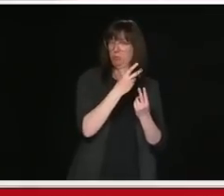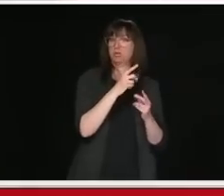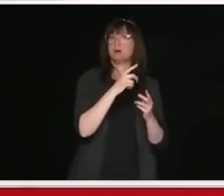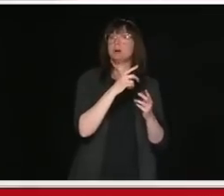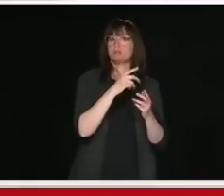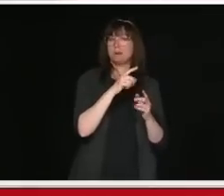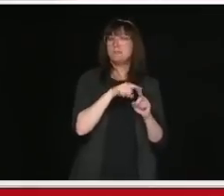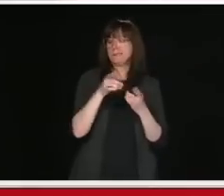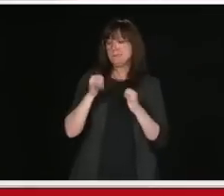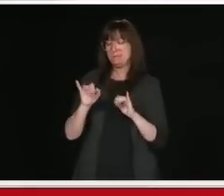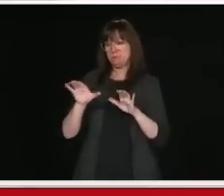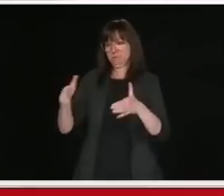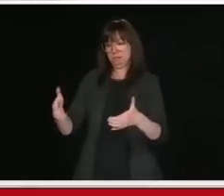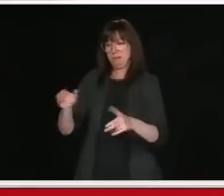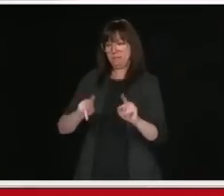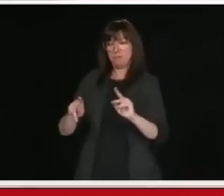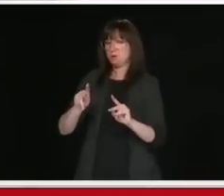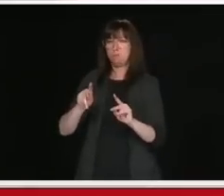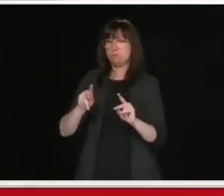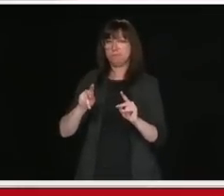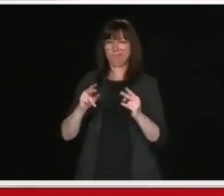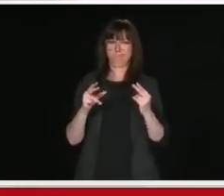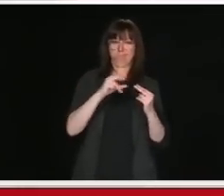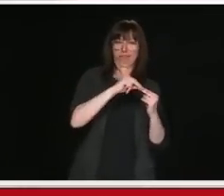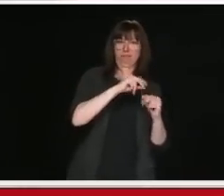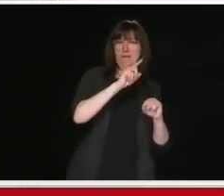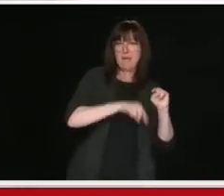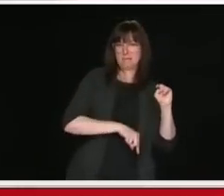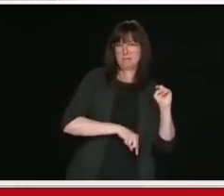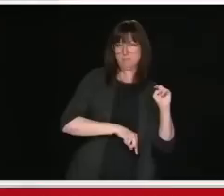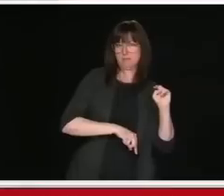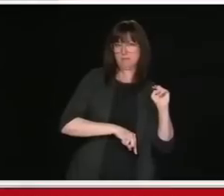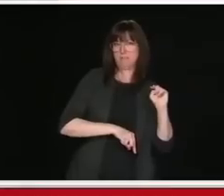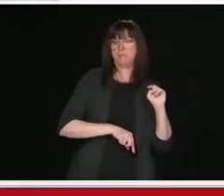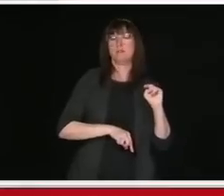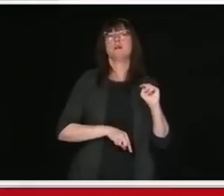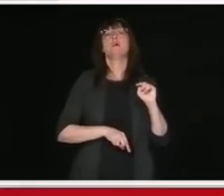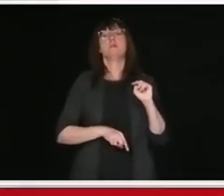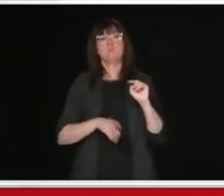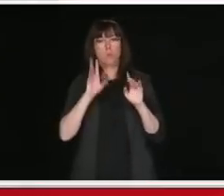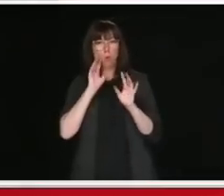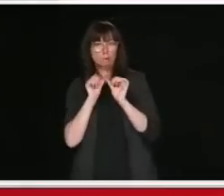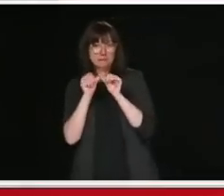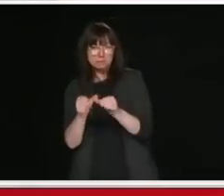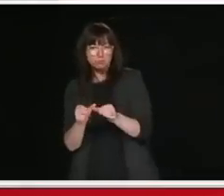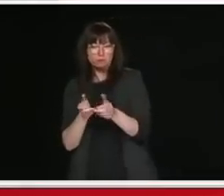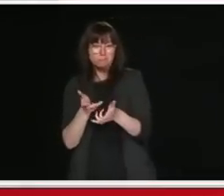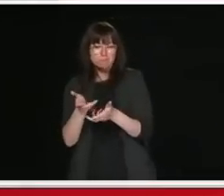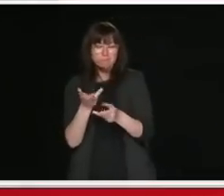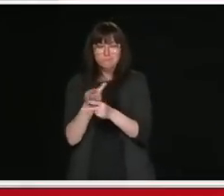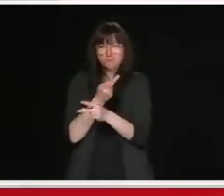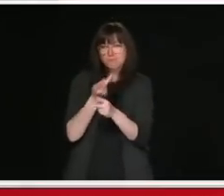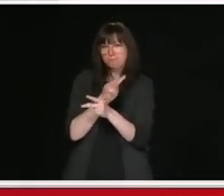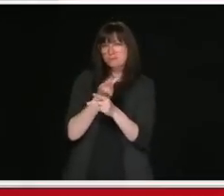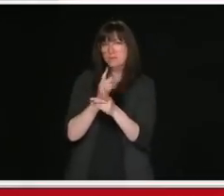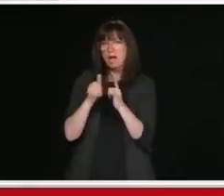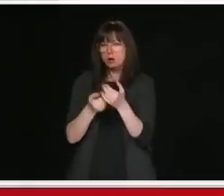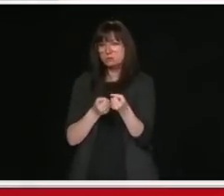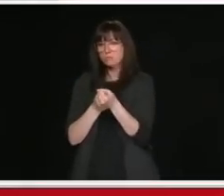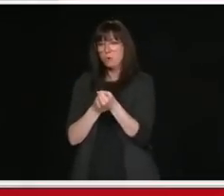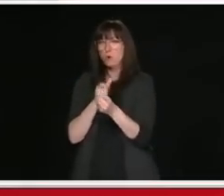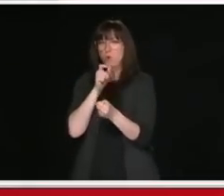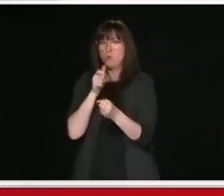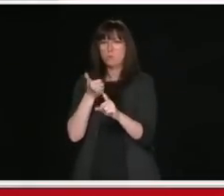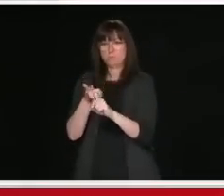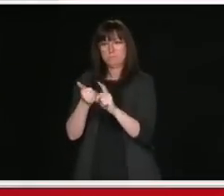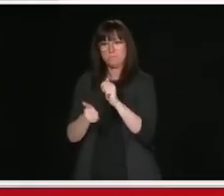and we will continue to work particularly to help those who are most vulnerable, who need support during these